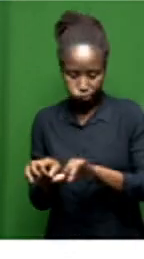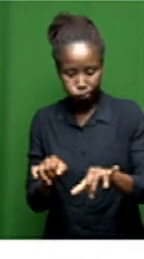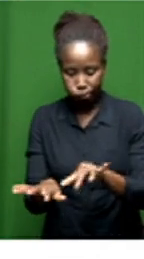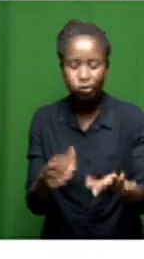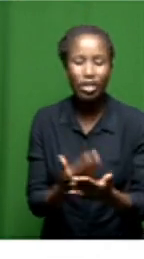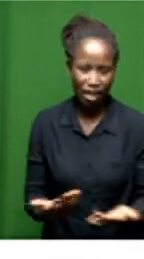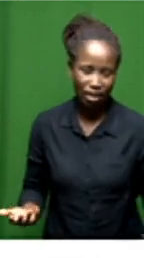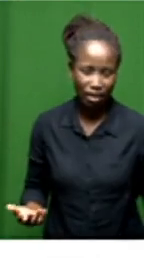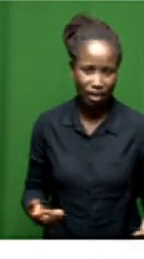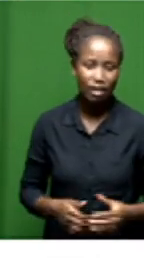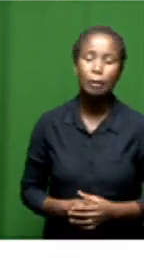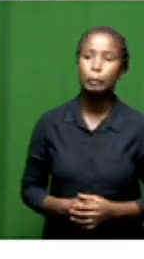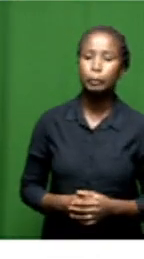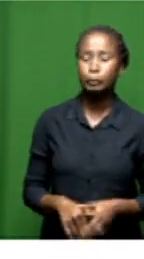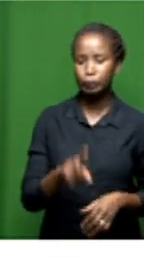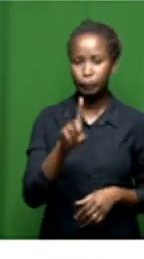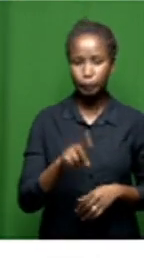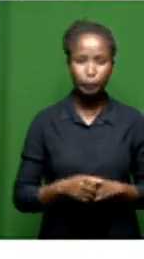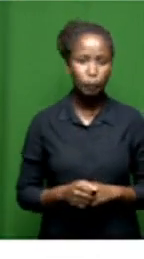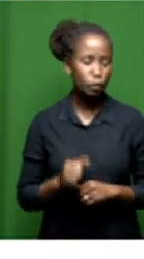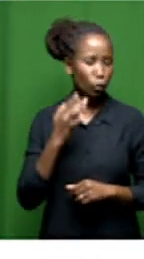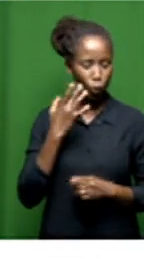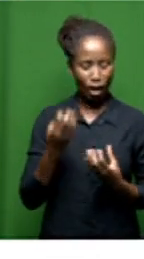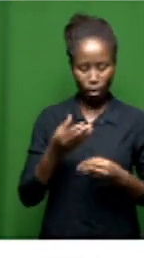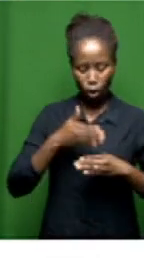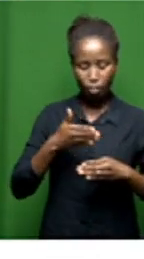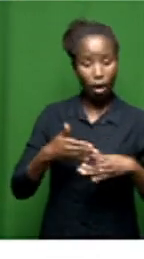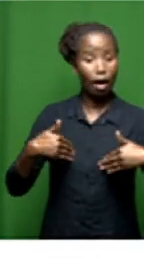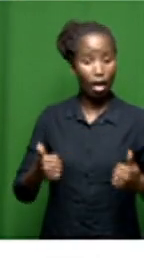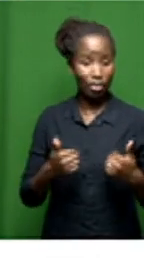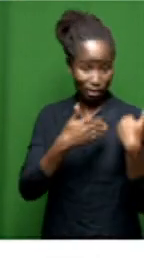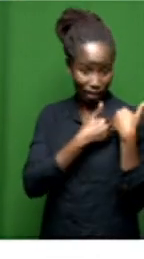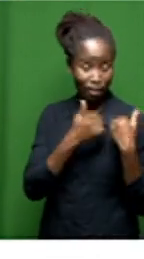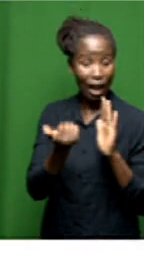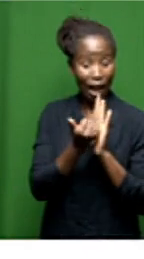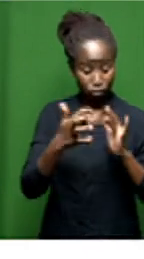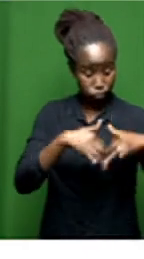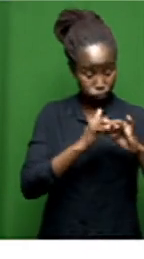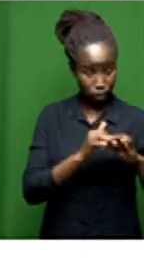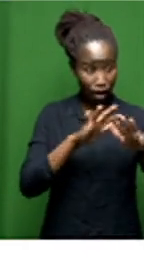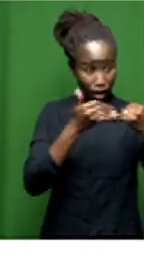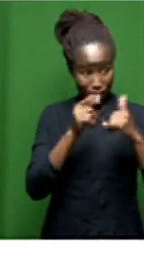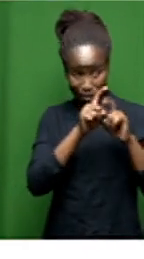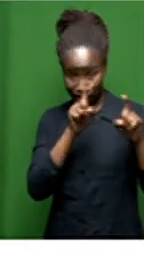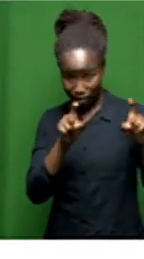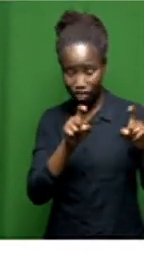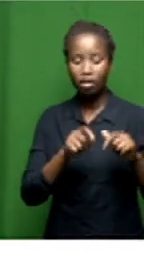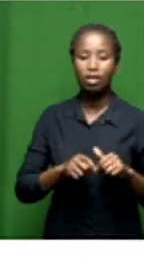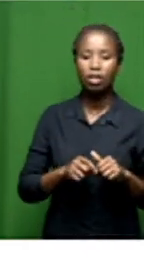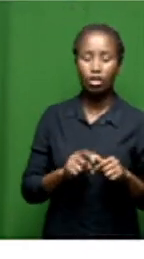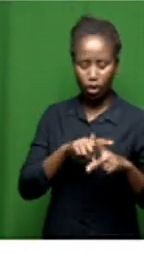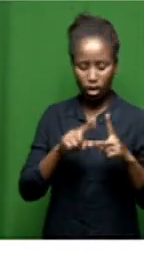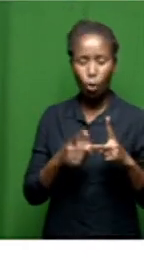this science, and when you have an occupational health safety act in place, and then you also have what we call